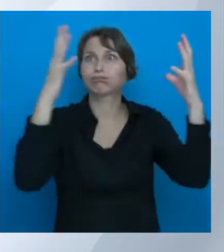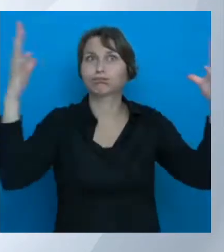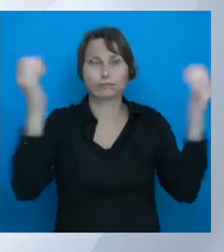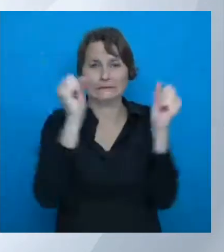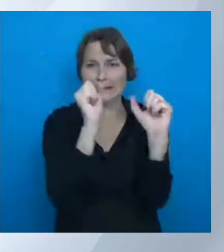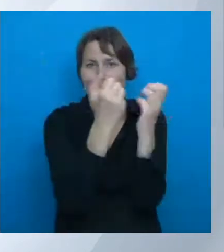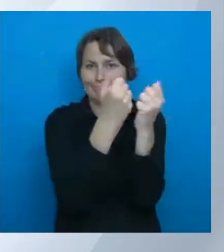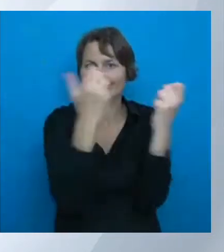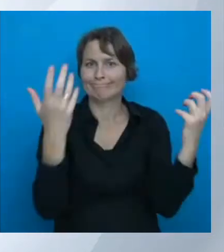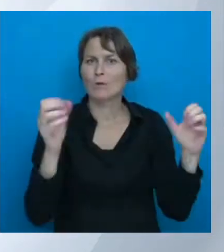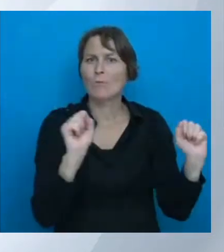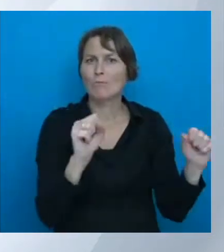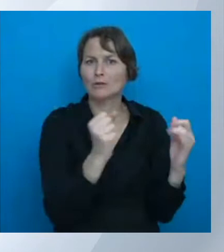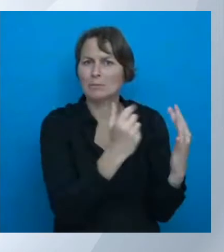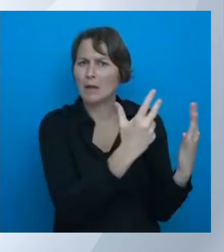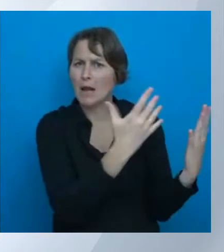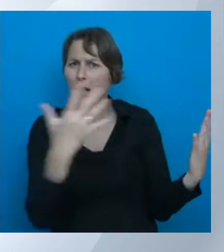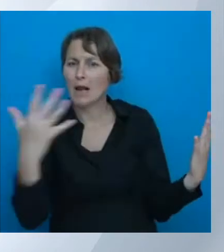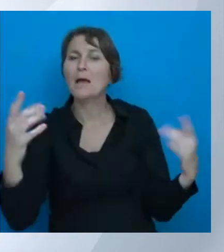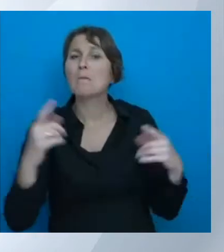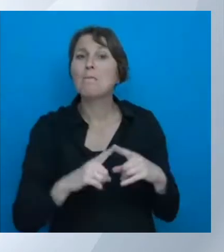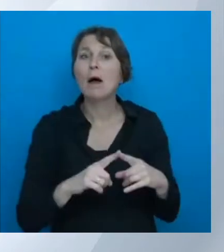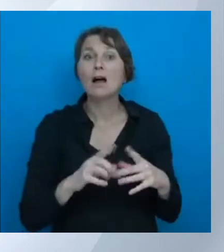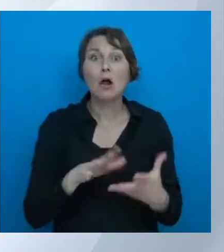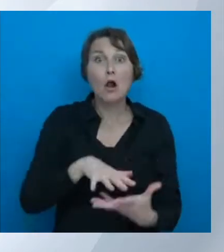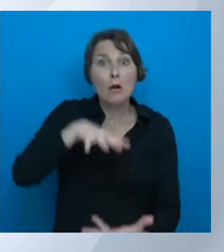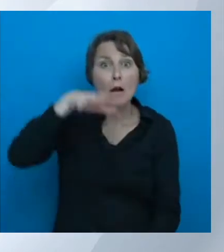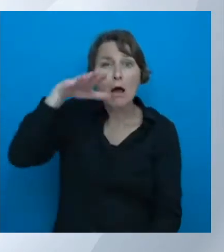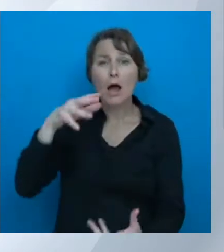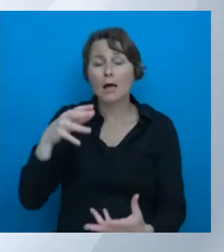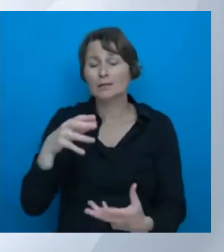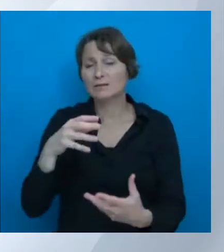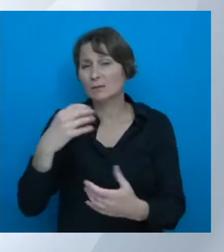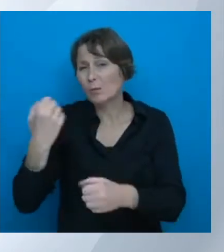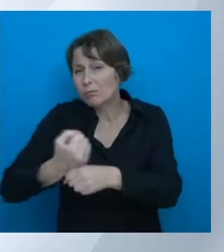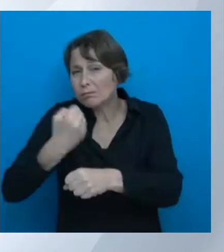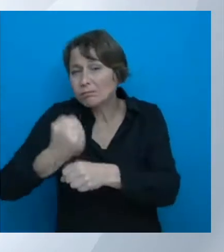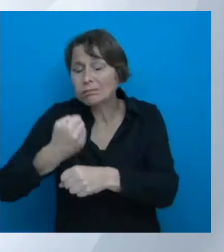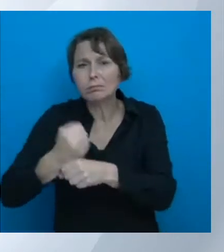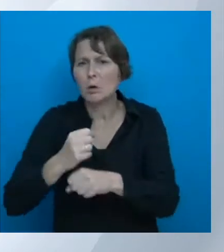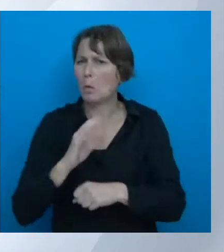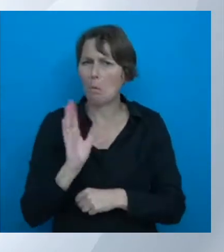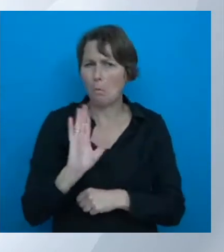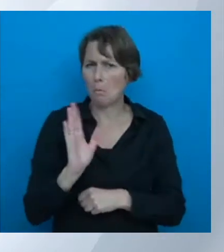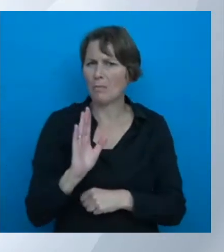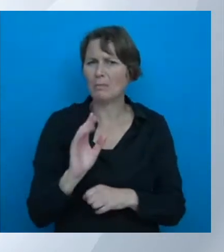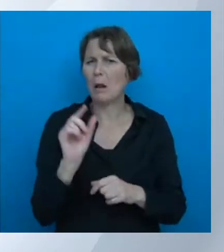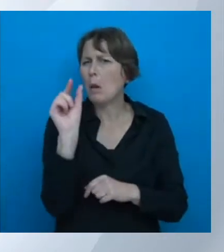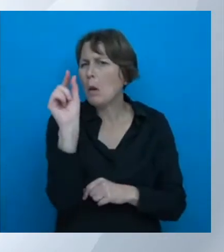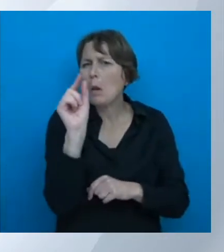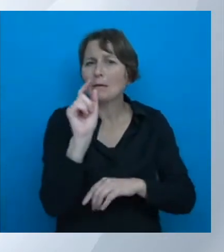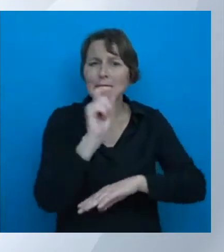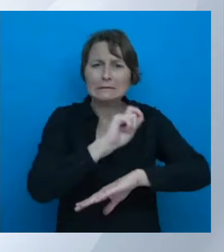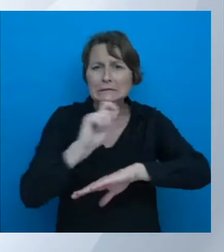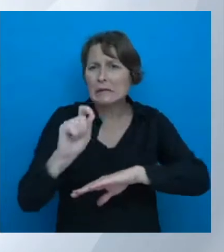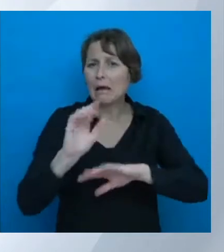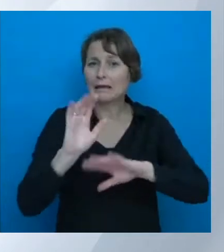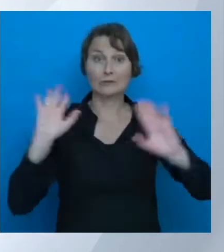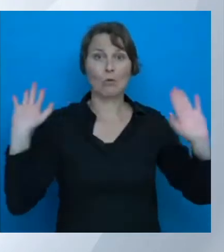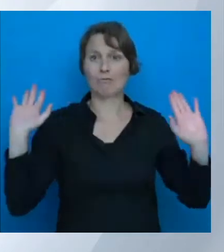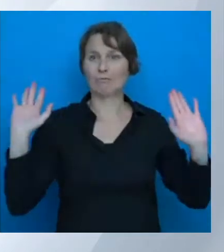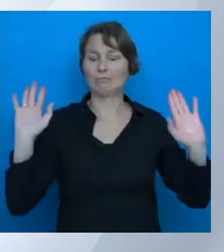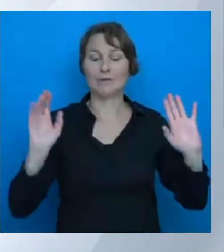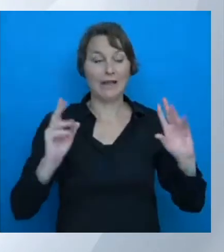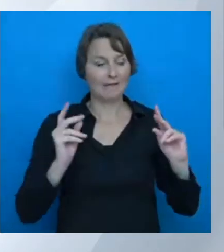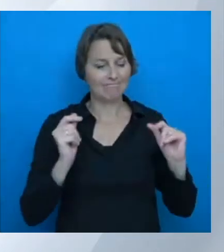operational task. Using managed services designed for cloud scale and performance, we now switch our goals